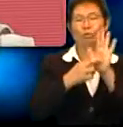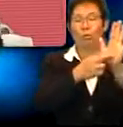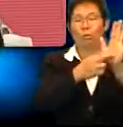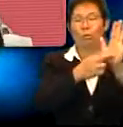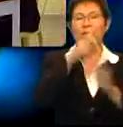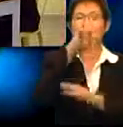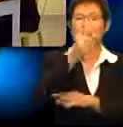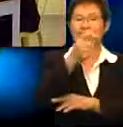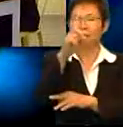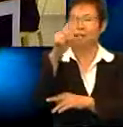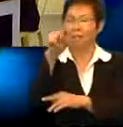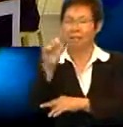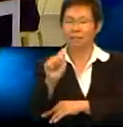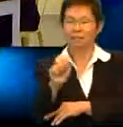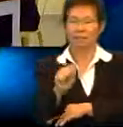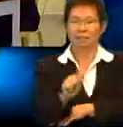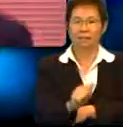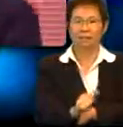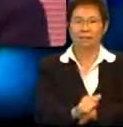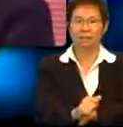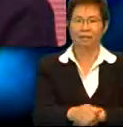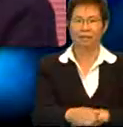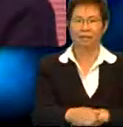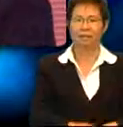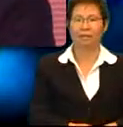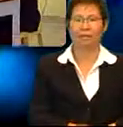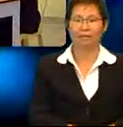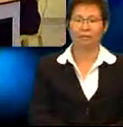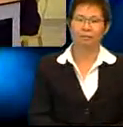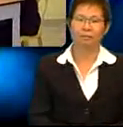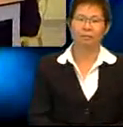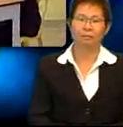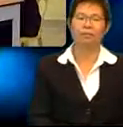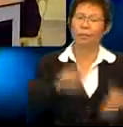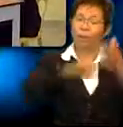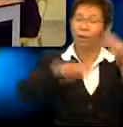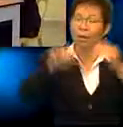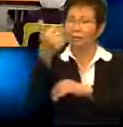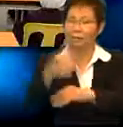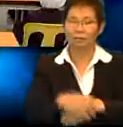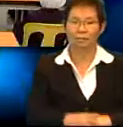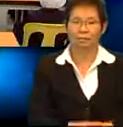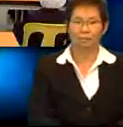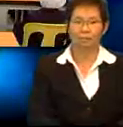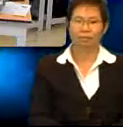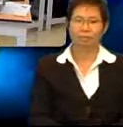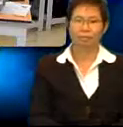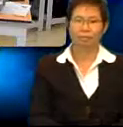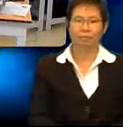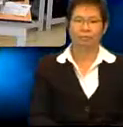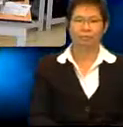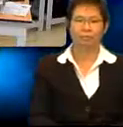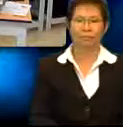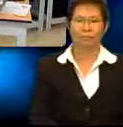to represent the data? Haslin? Bar chart, sir. Very good. What else?